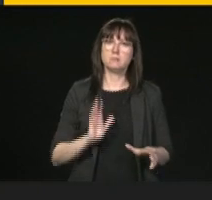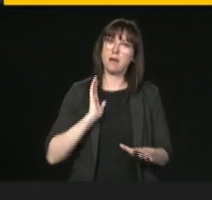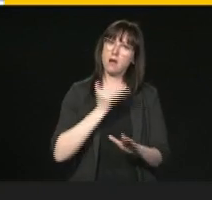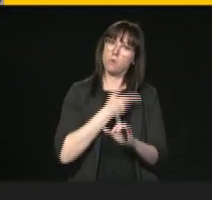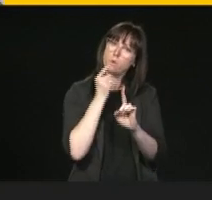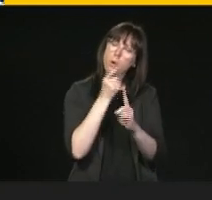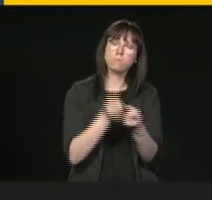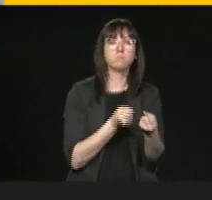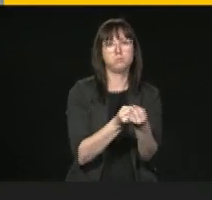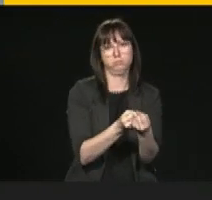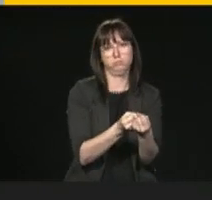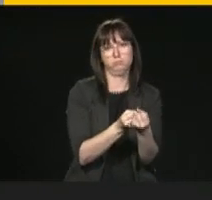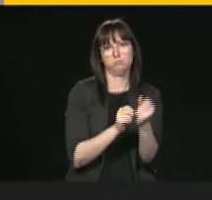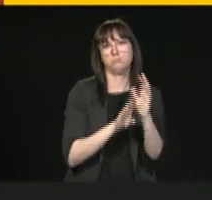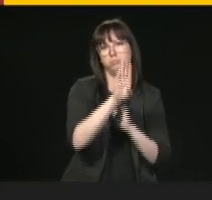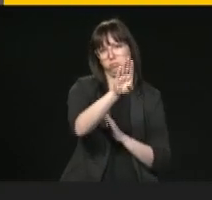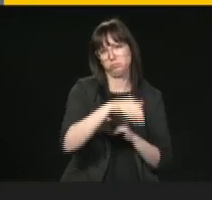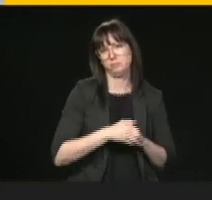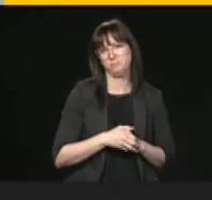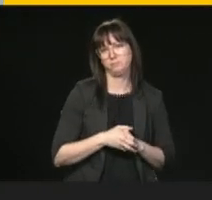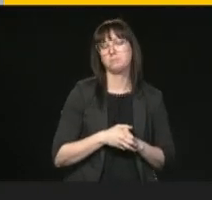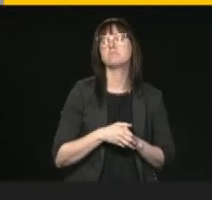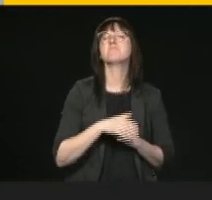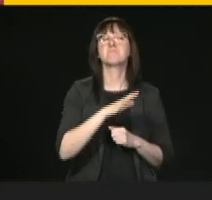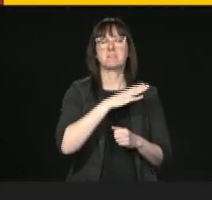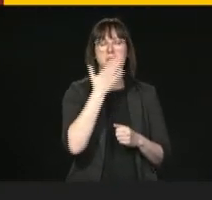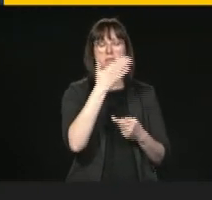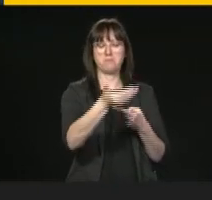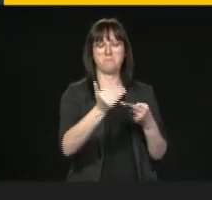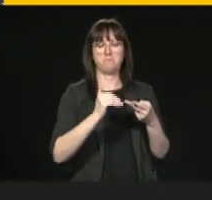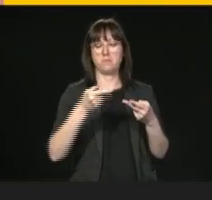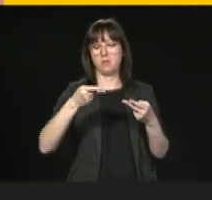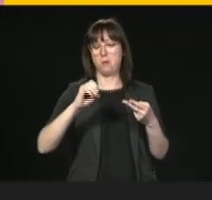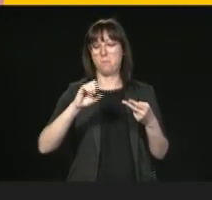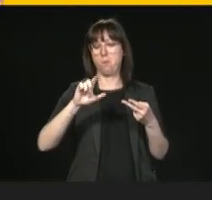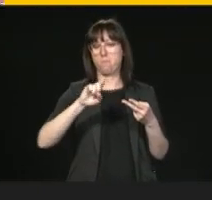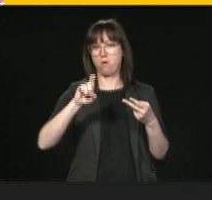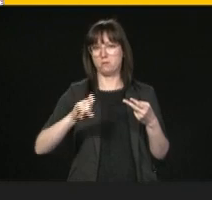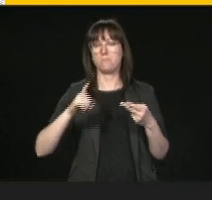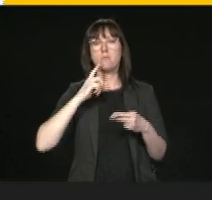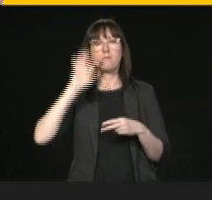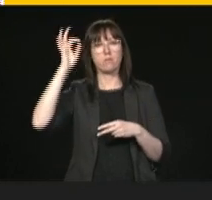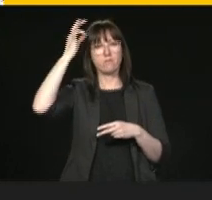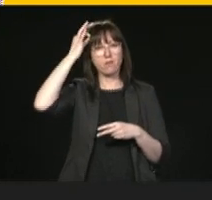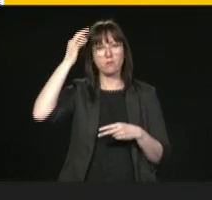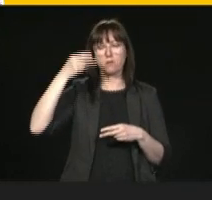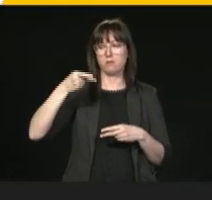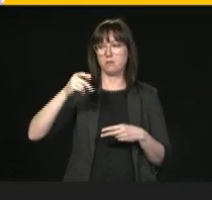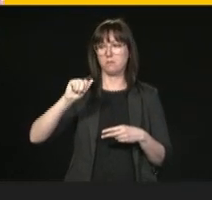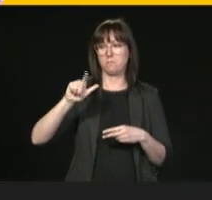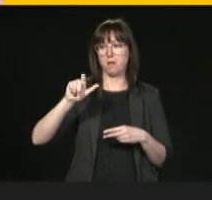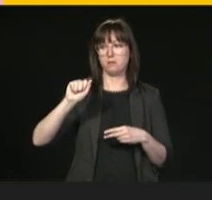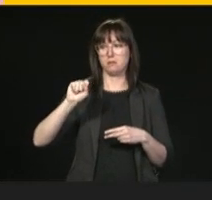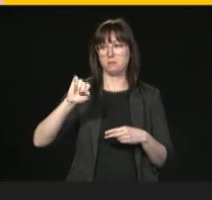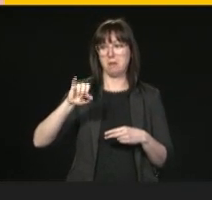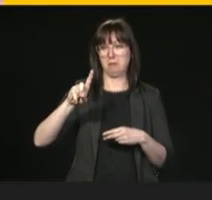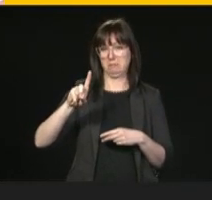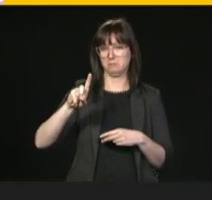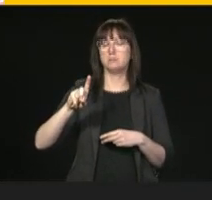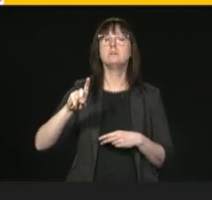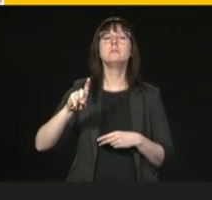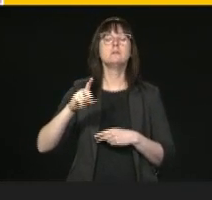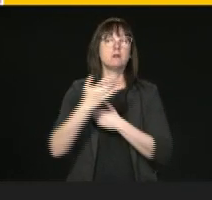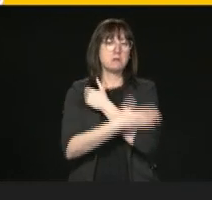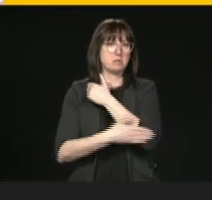In terms of the head of the Fed, Jerome Powell said, I think it was yesterday, that the country may well be in a recession, but it's different than